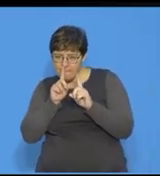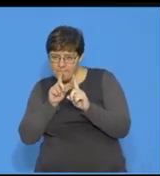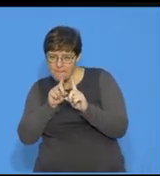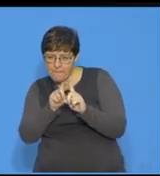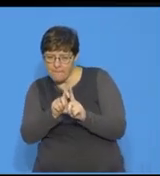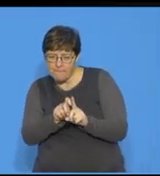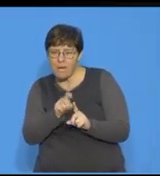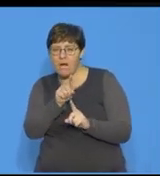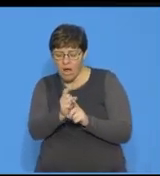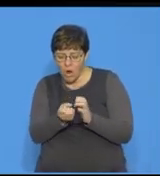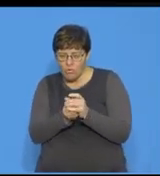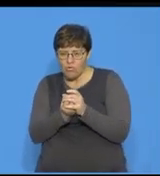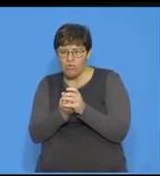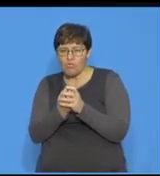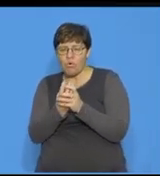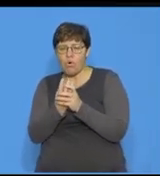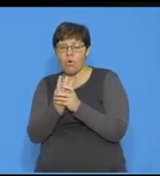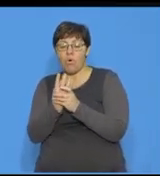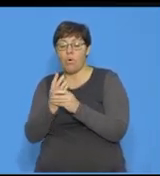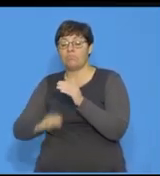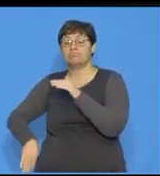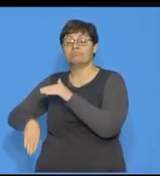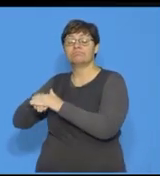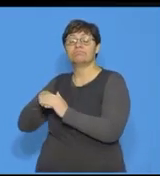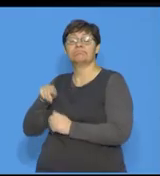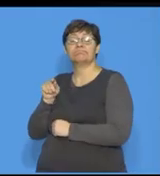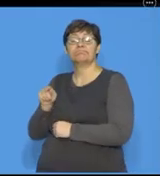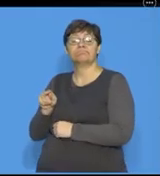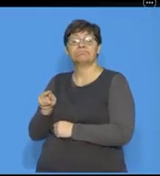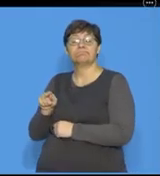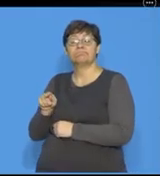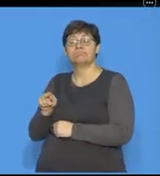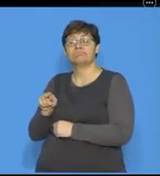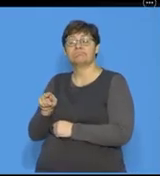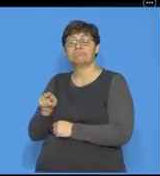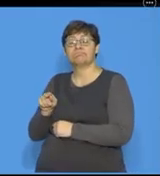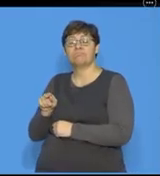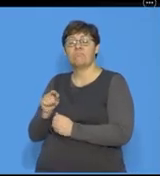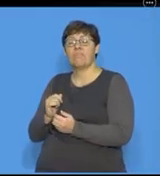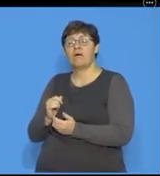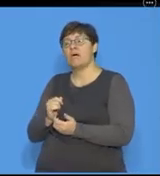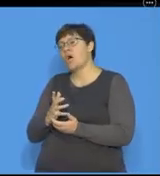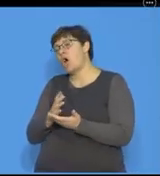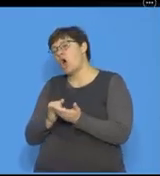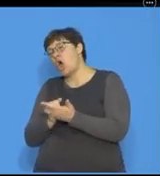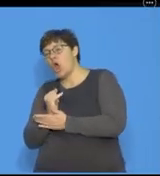the population grows right up to the early